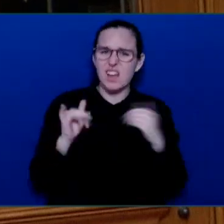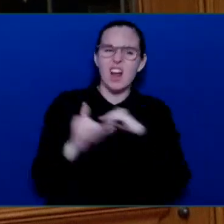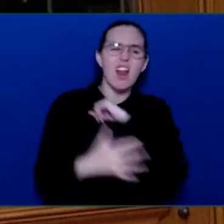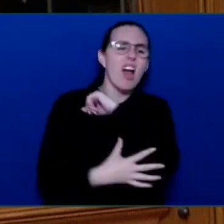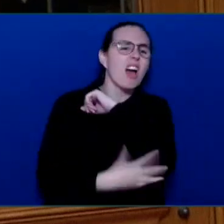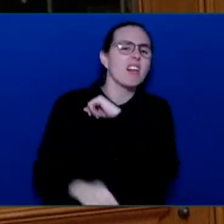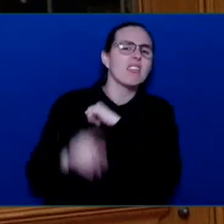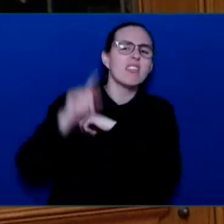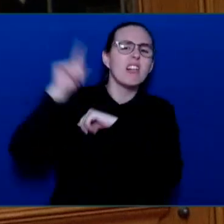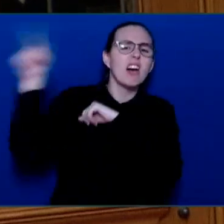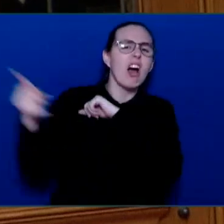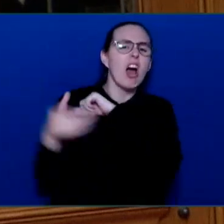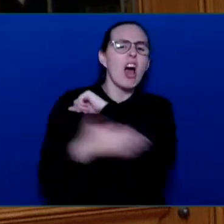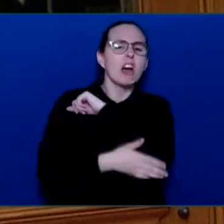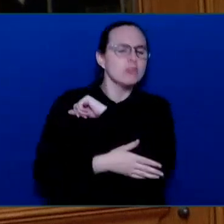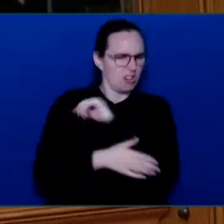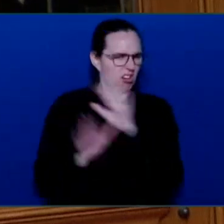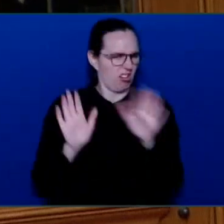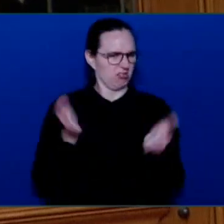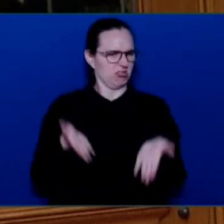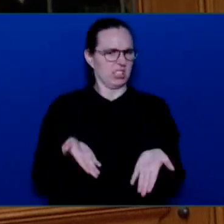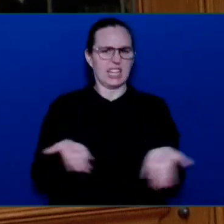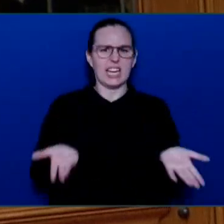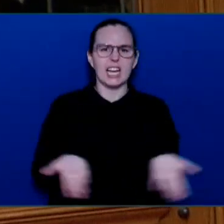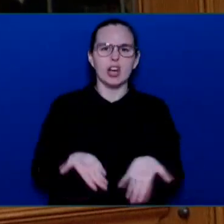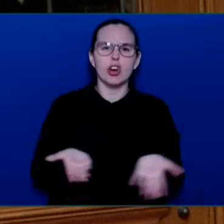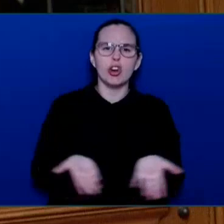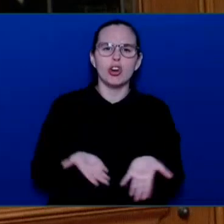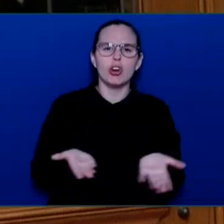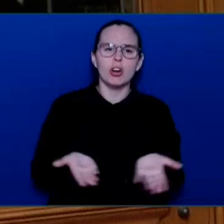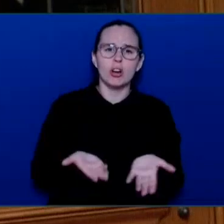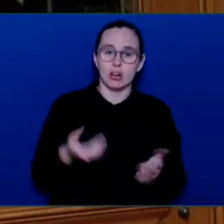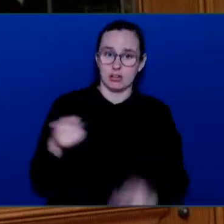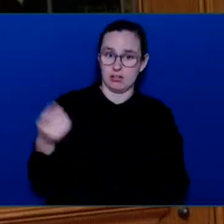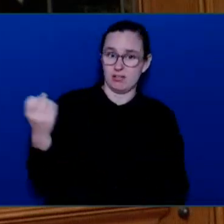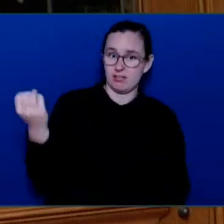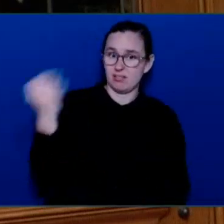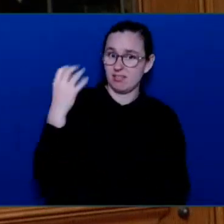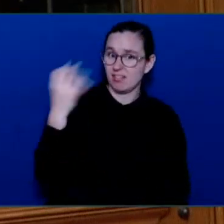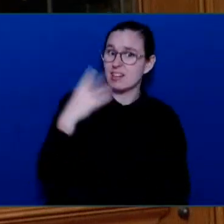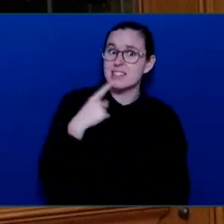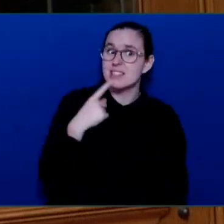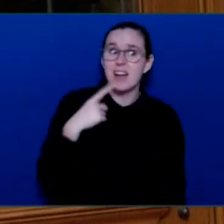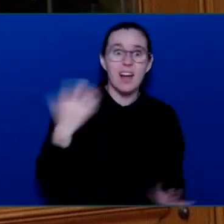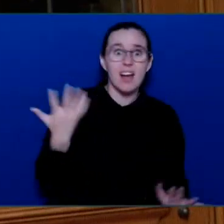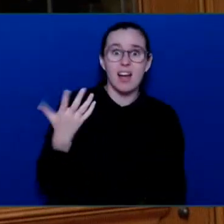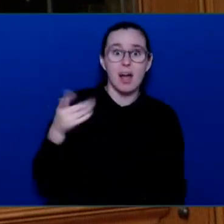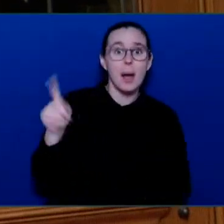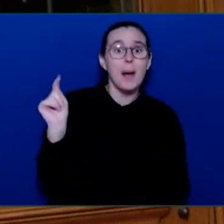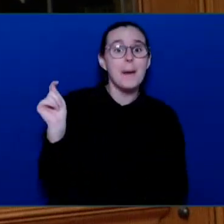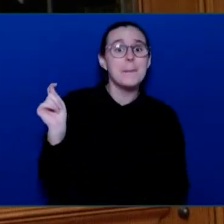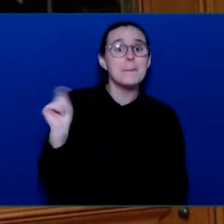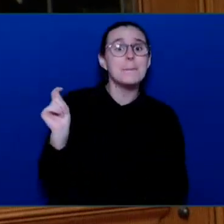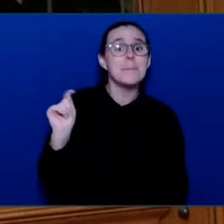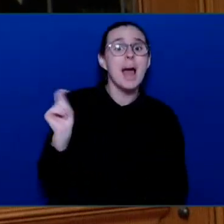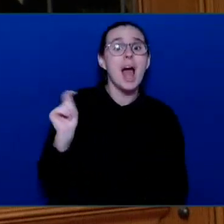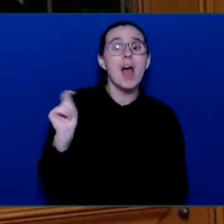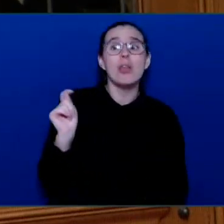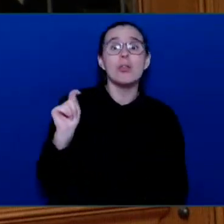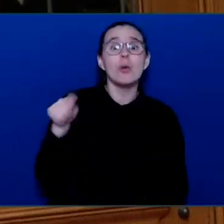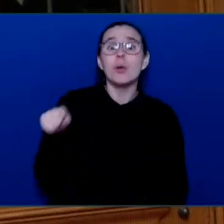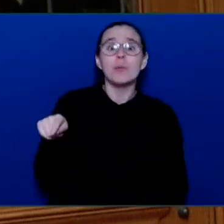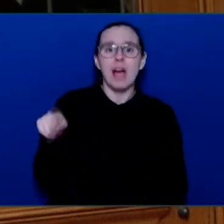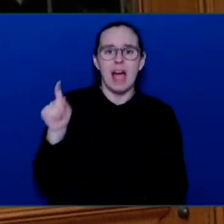her bathroom was being used by the very same patients in the hallways. On another visit, there